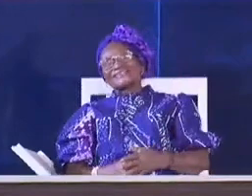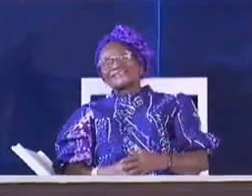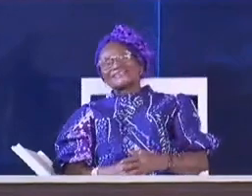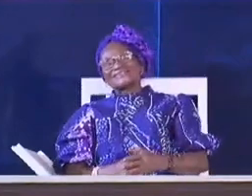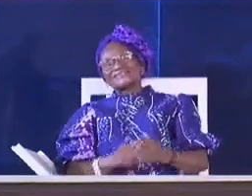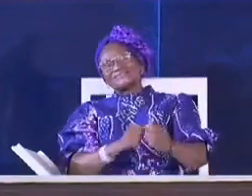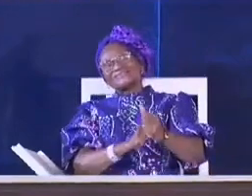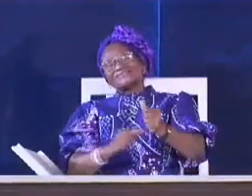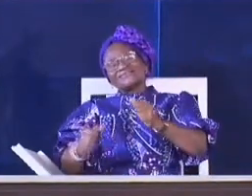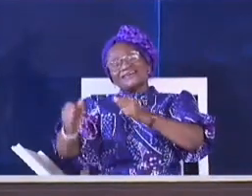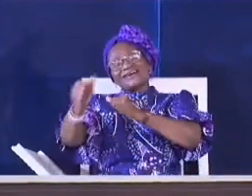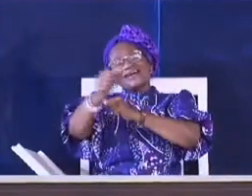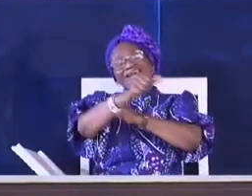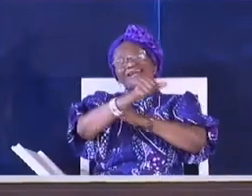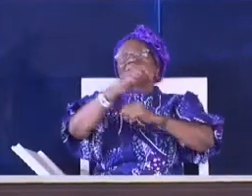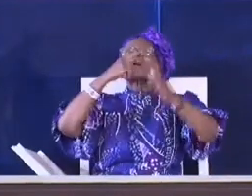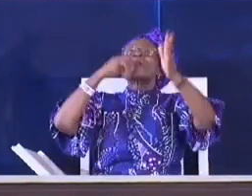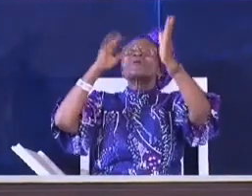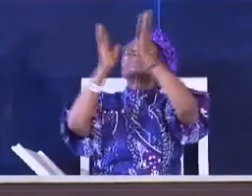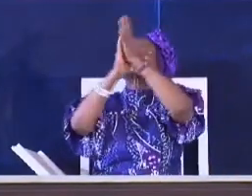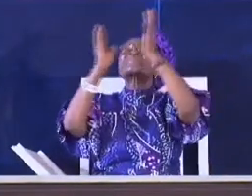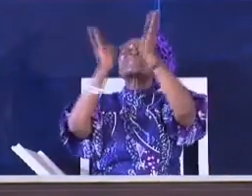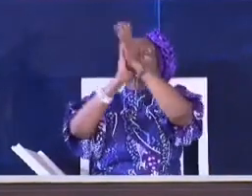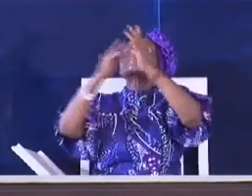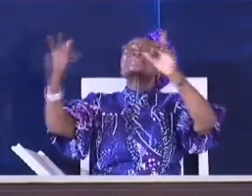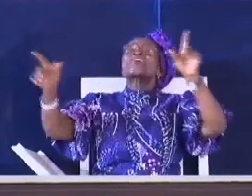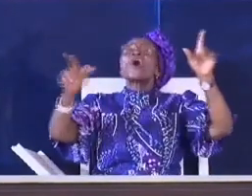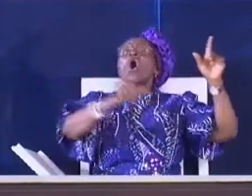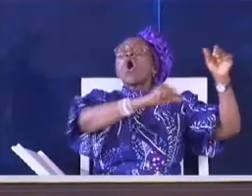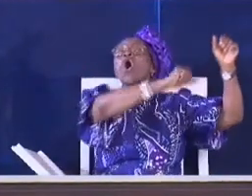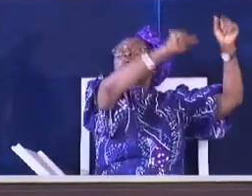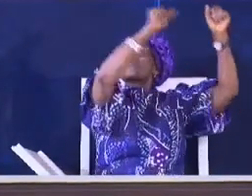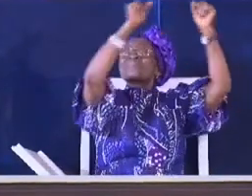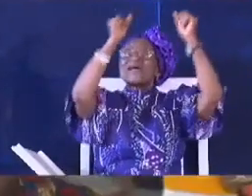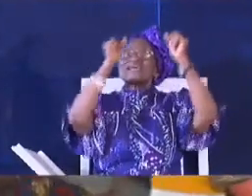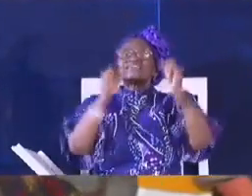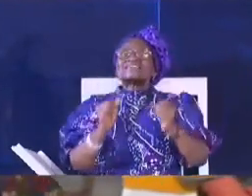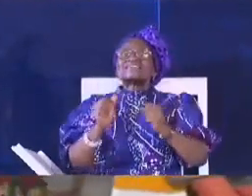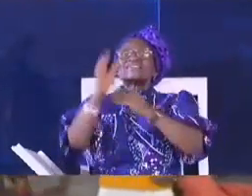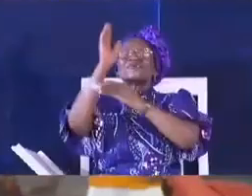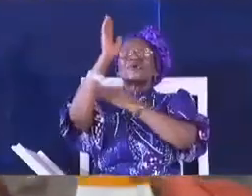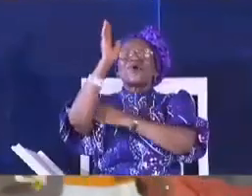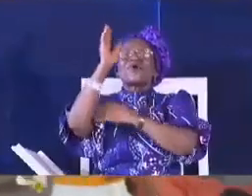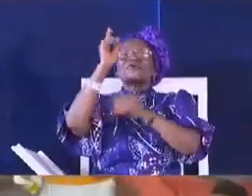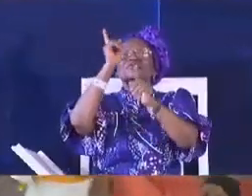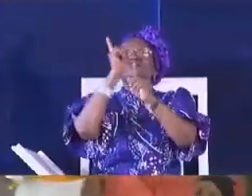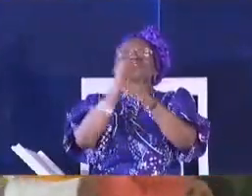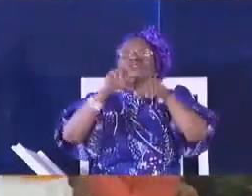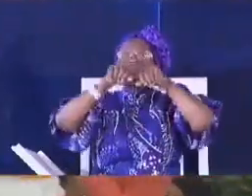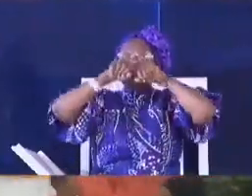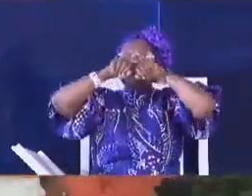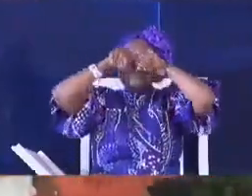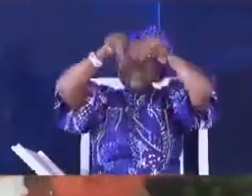Go ahead, praise the Almighty God. Just bless his holy name. Bless his holy